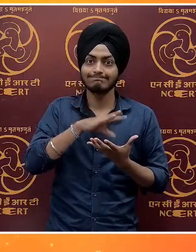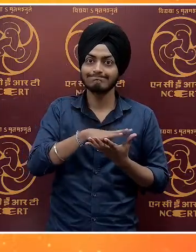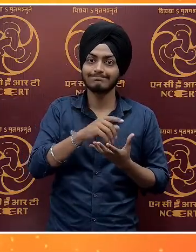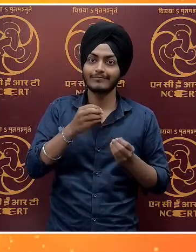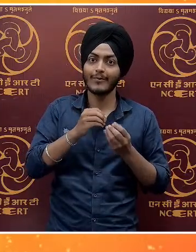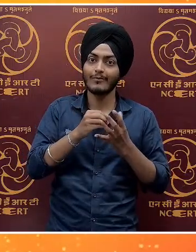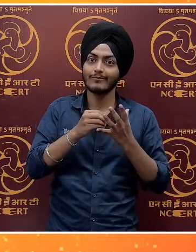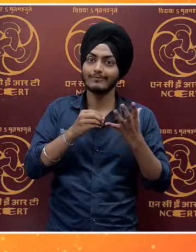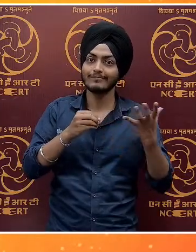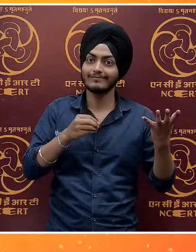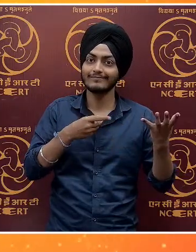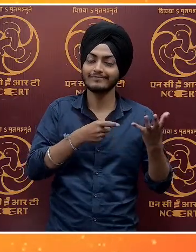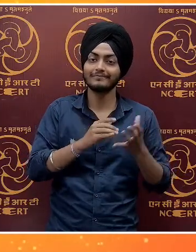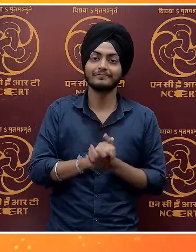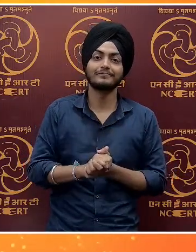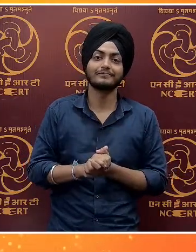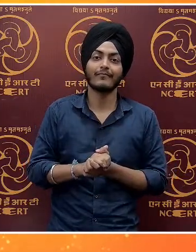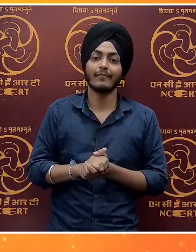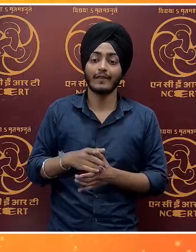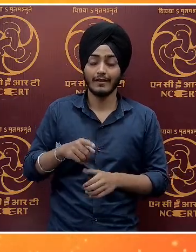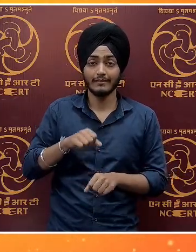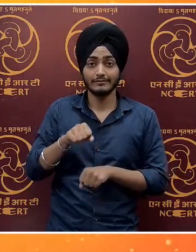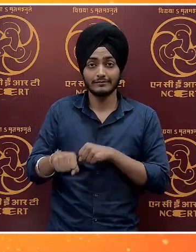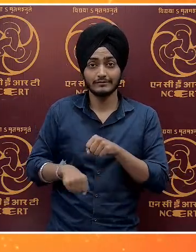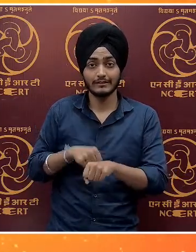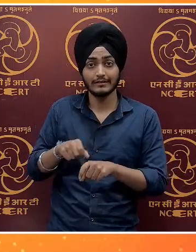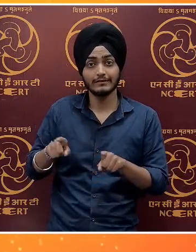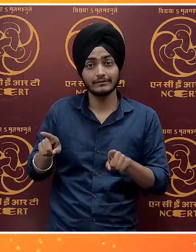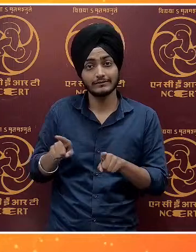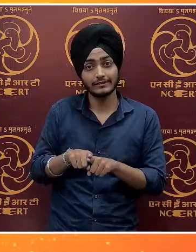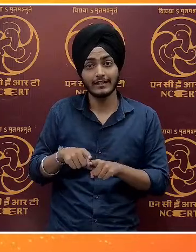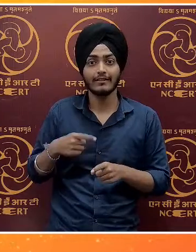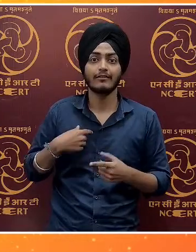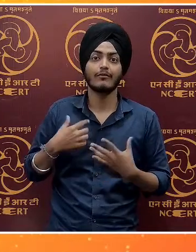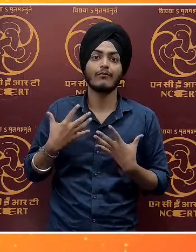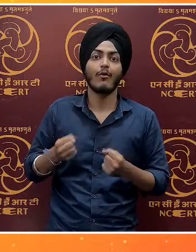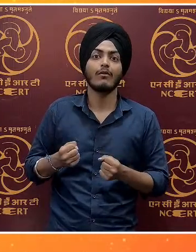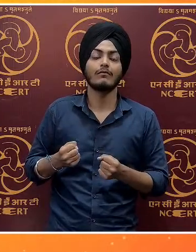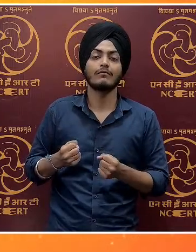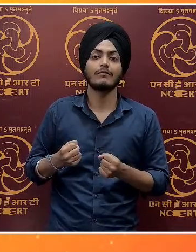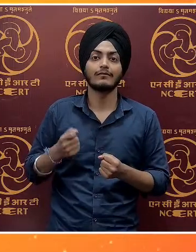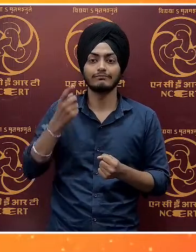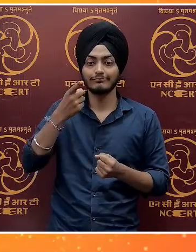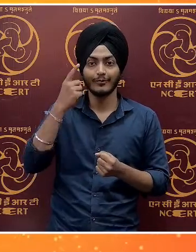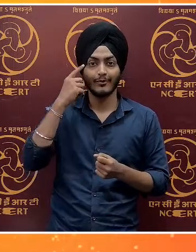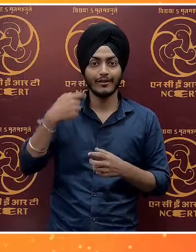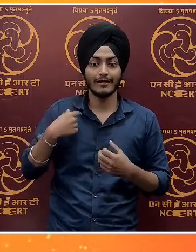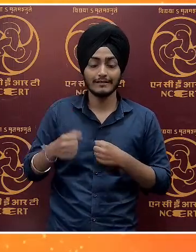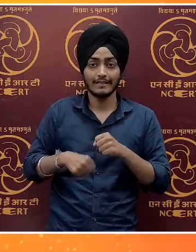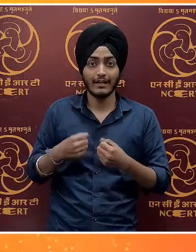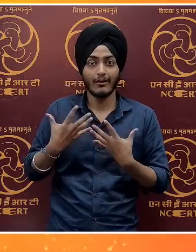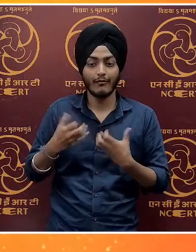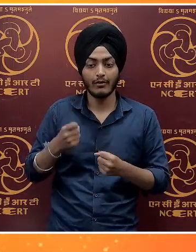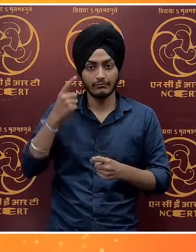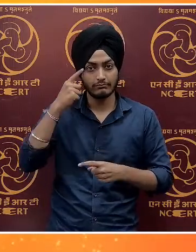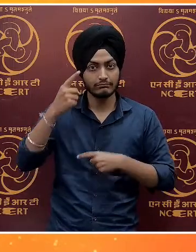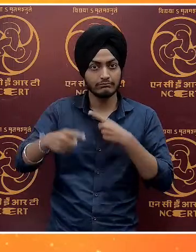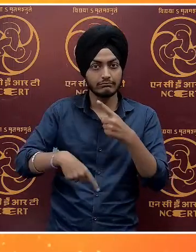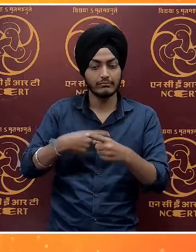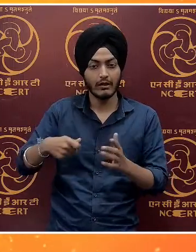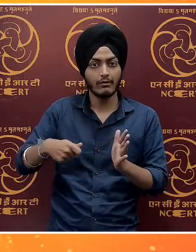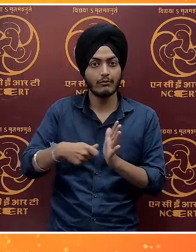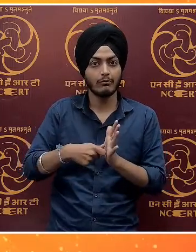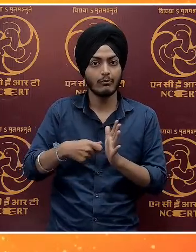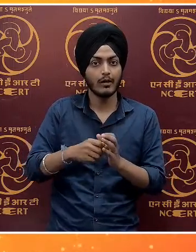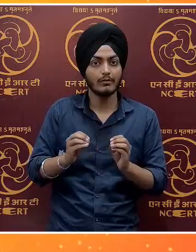air. Yes, for the bicycle we need air to fill the Tires, okay. Yes,